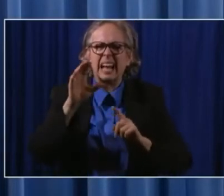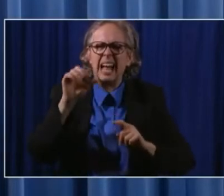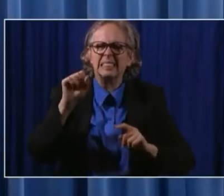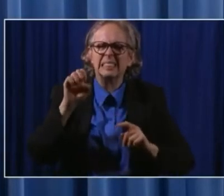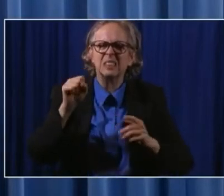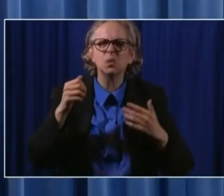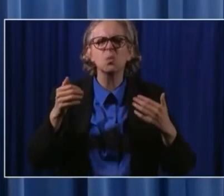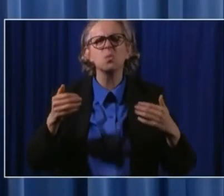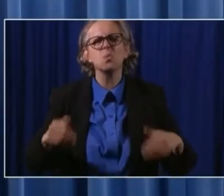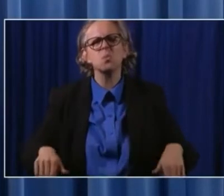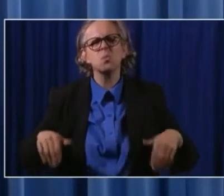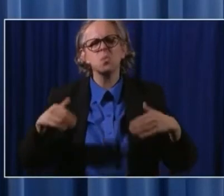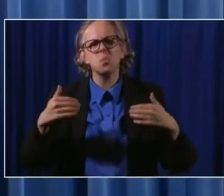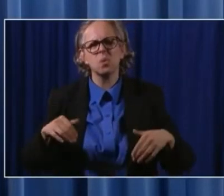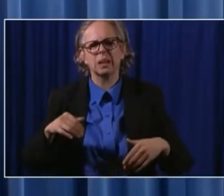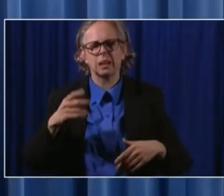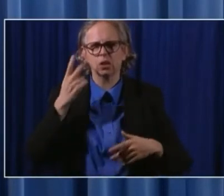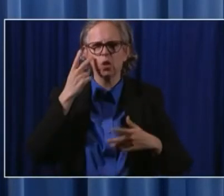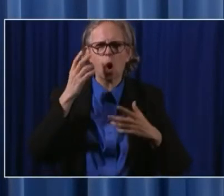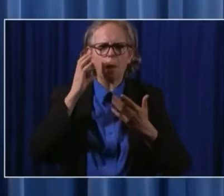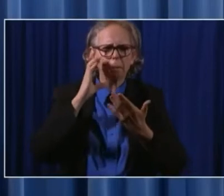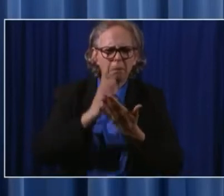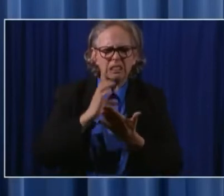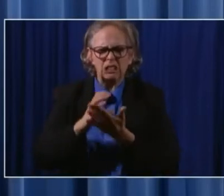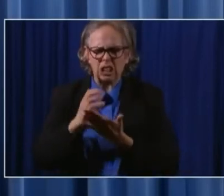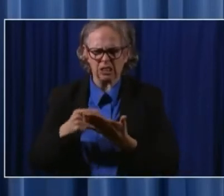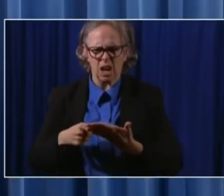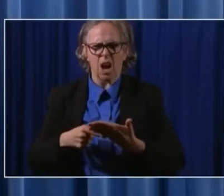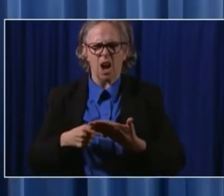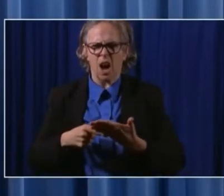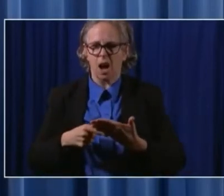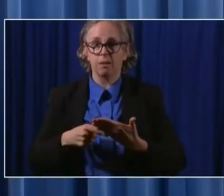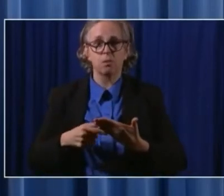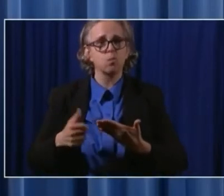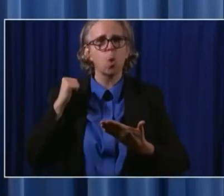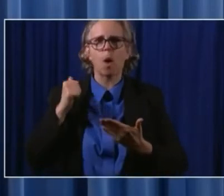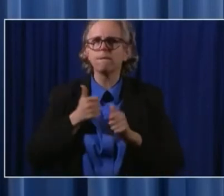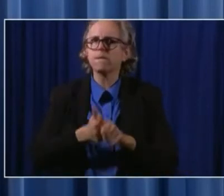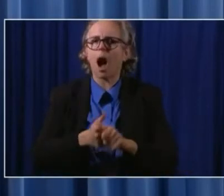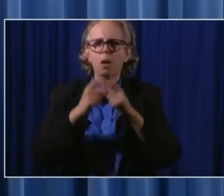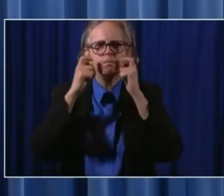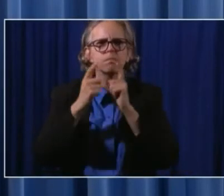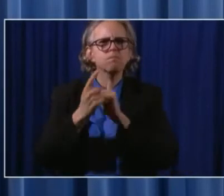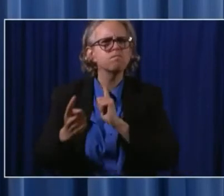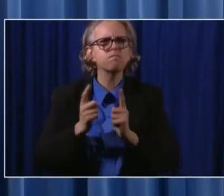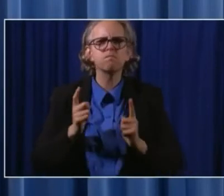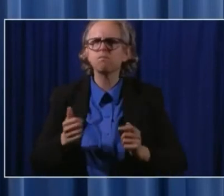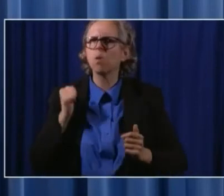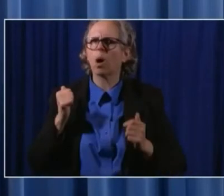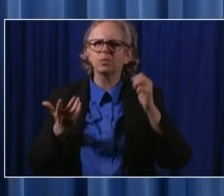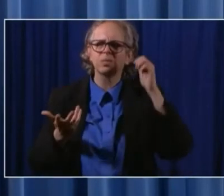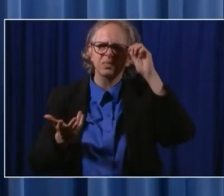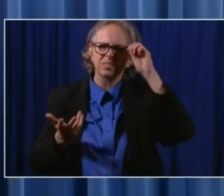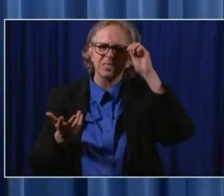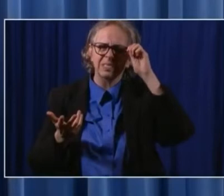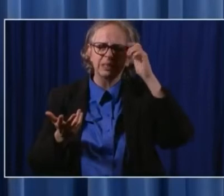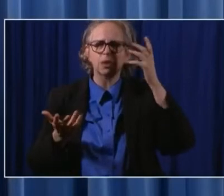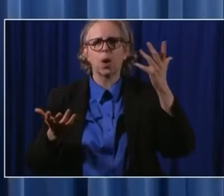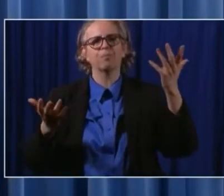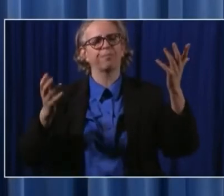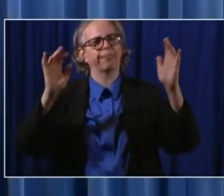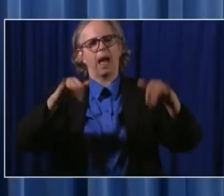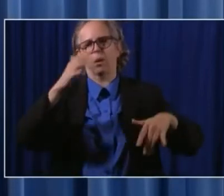social distancing. We've seen grandstands full of people. So I got on the phone today and talked to all the